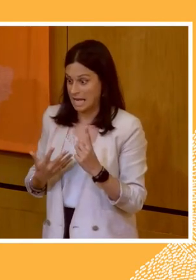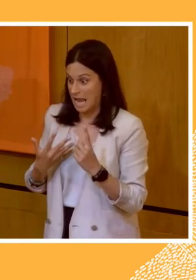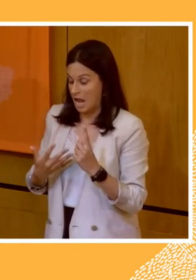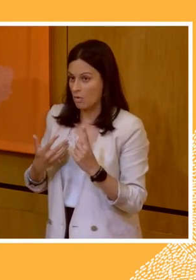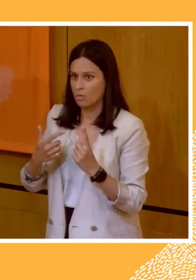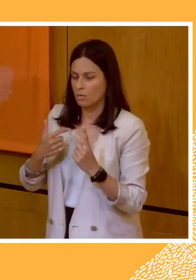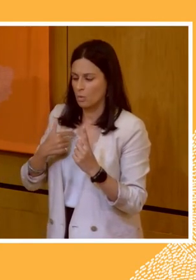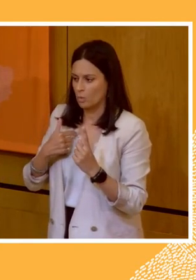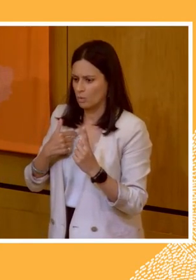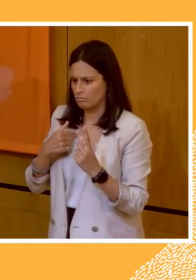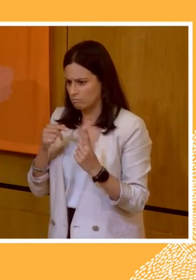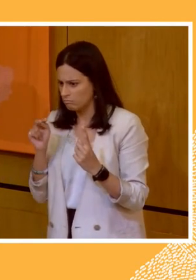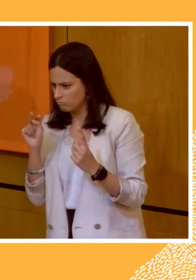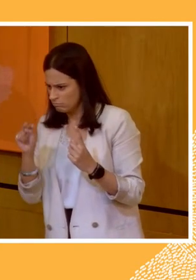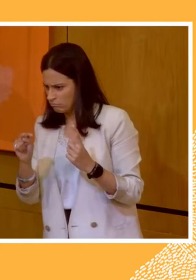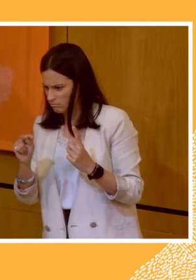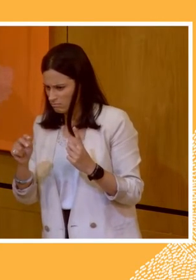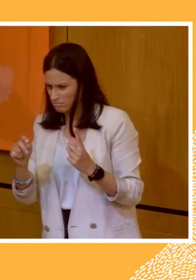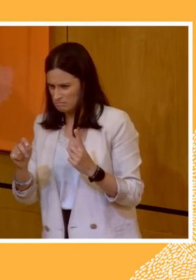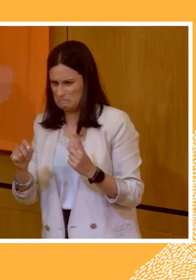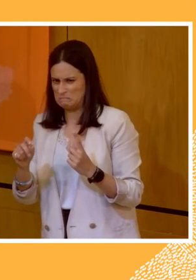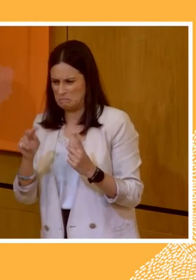food that might not look good